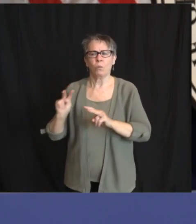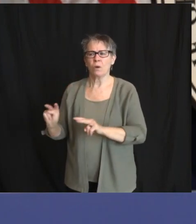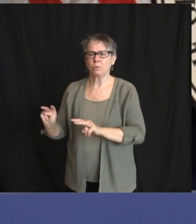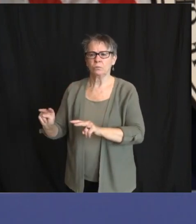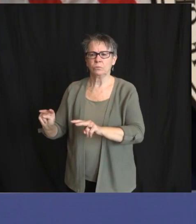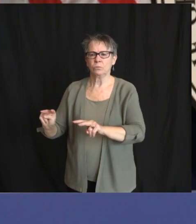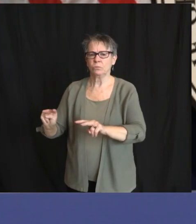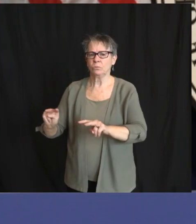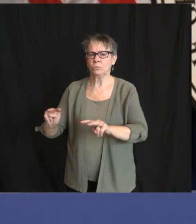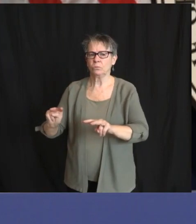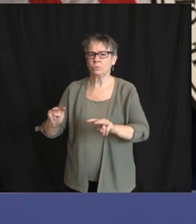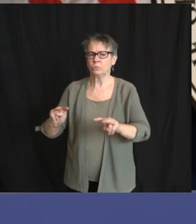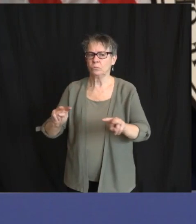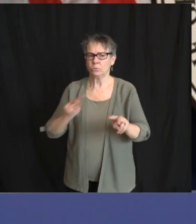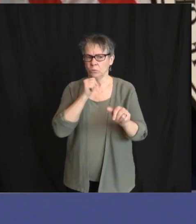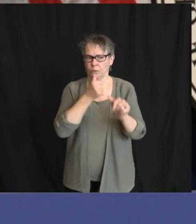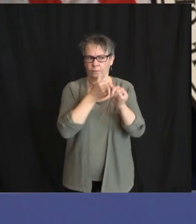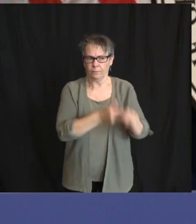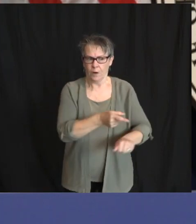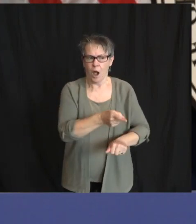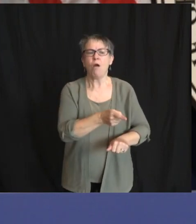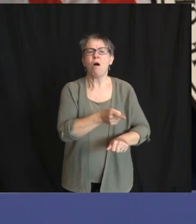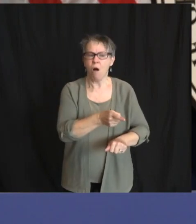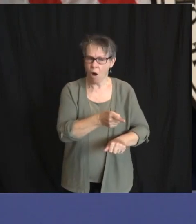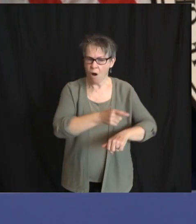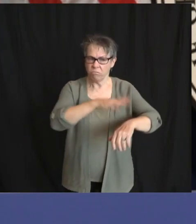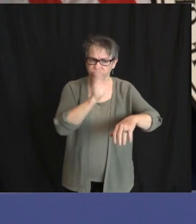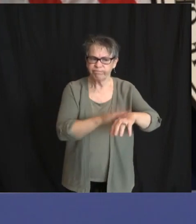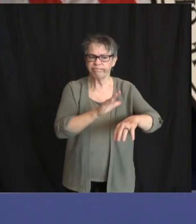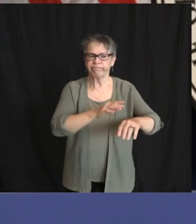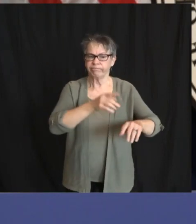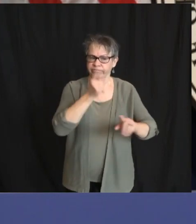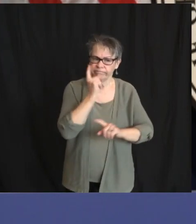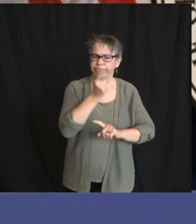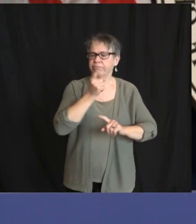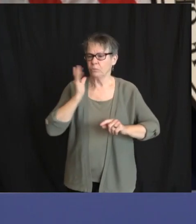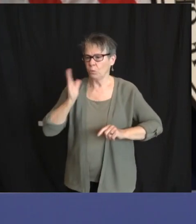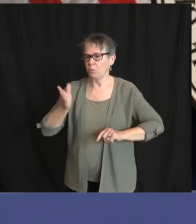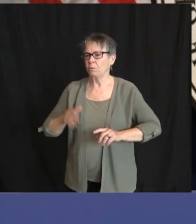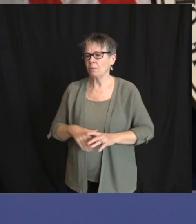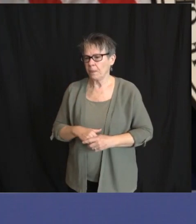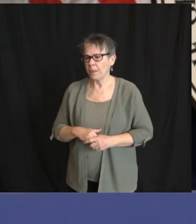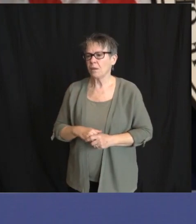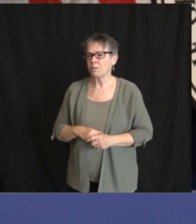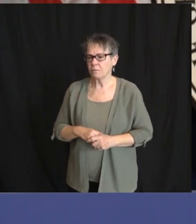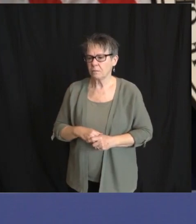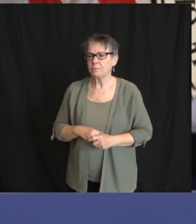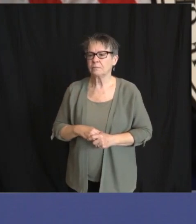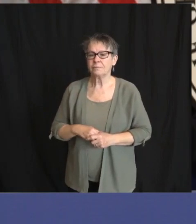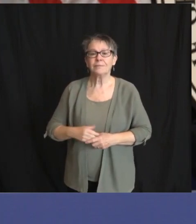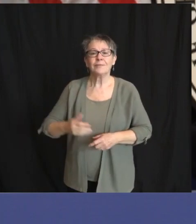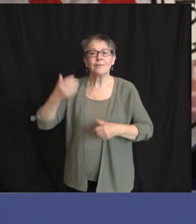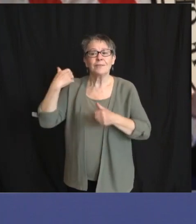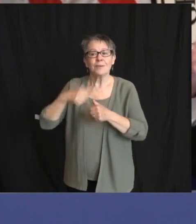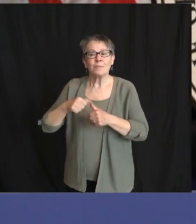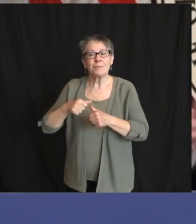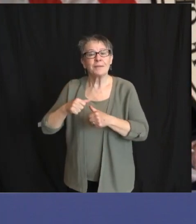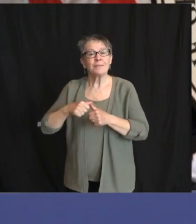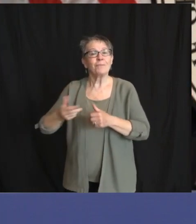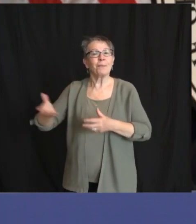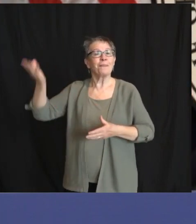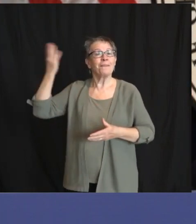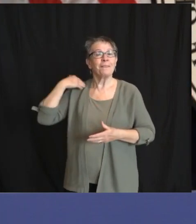parking capacities will be managed locally, as I mentioned, at 50%. And I admit you can't bat 1,000, right? You can't go to every corner of